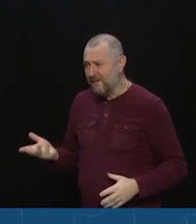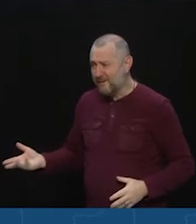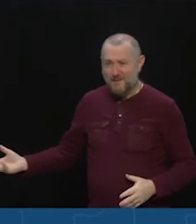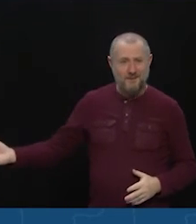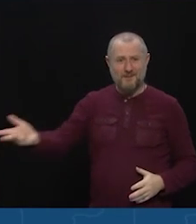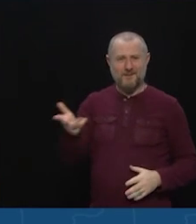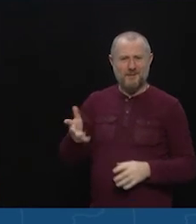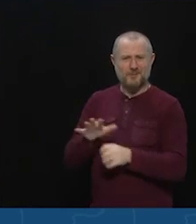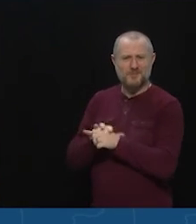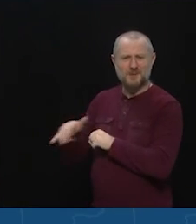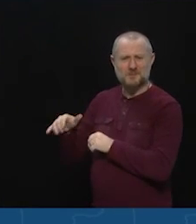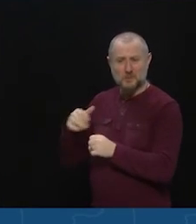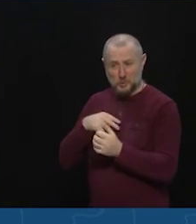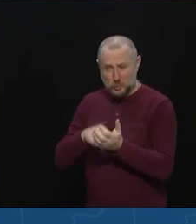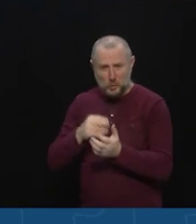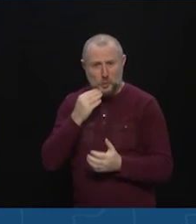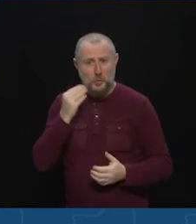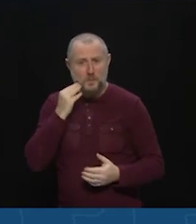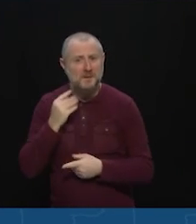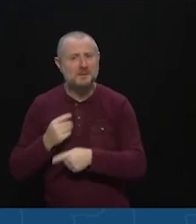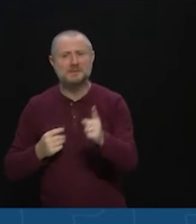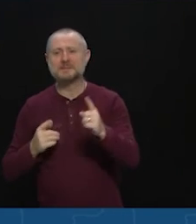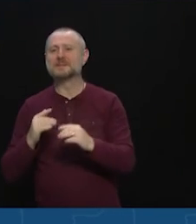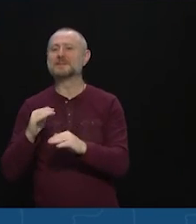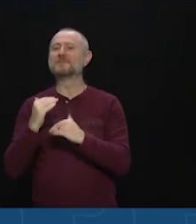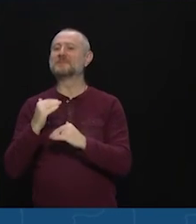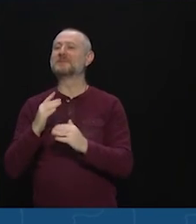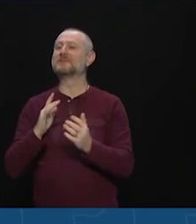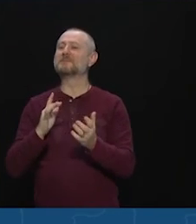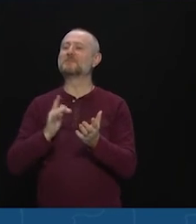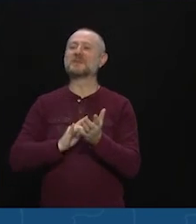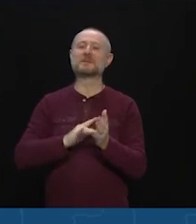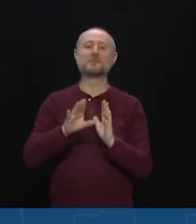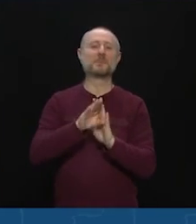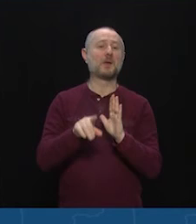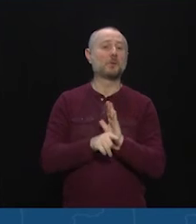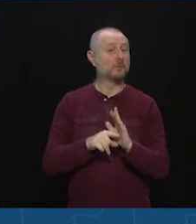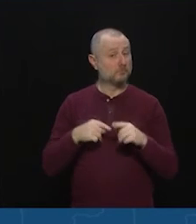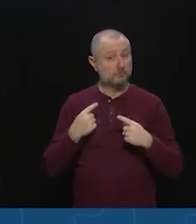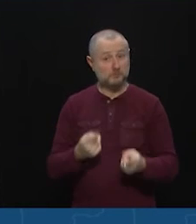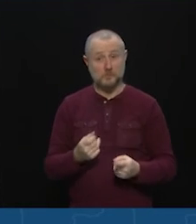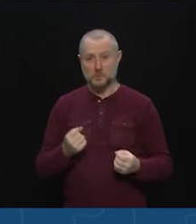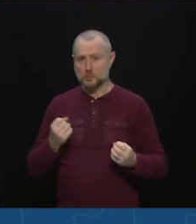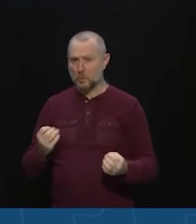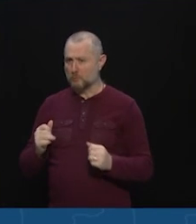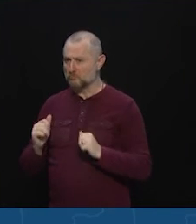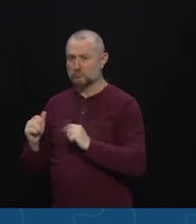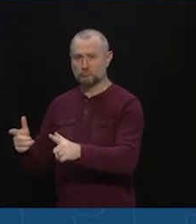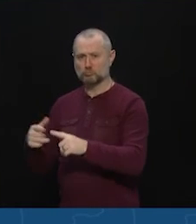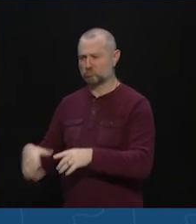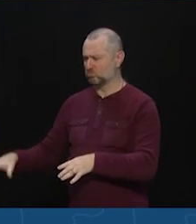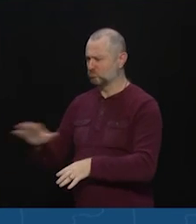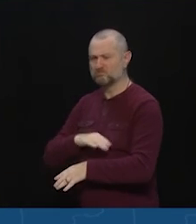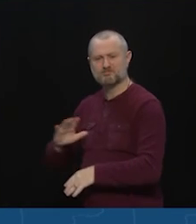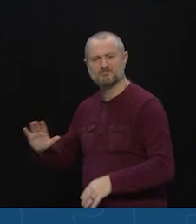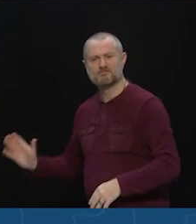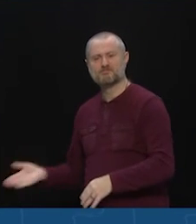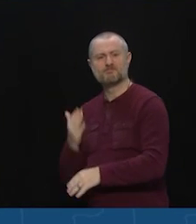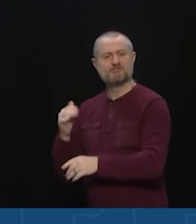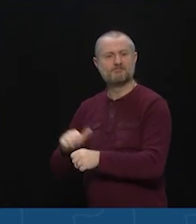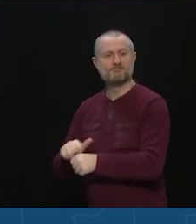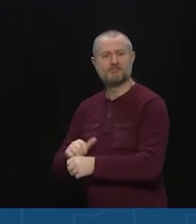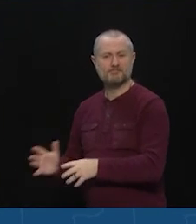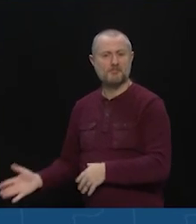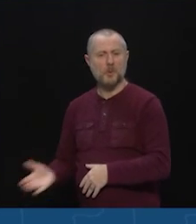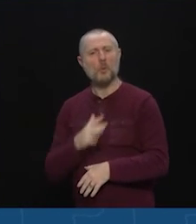medical background they need. I said, okay, then everybody gets trained. So we're gonna be ramping up and adding another cohort of students in that classification. So